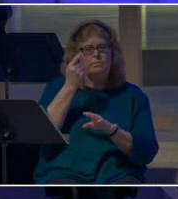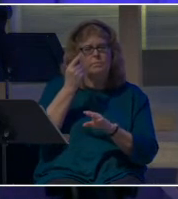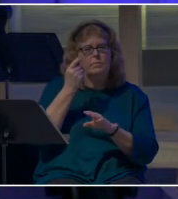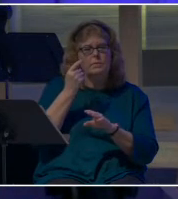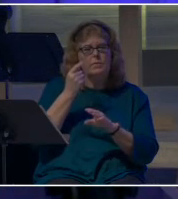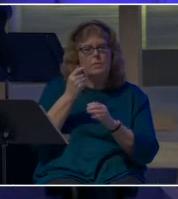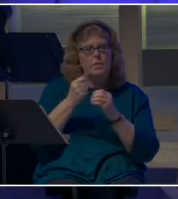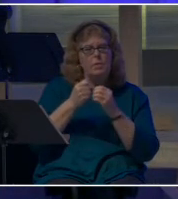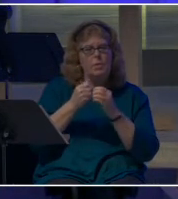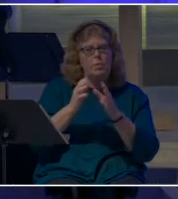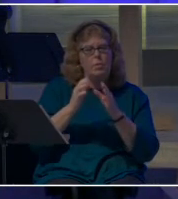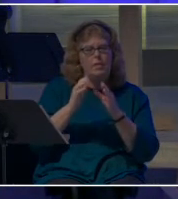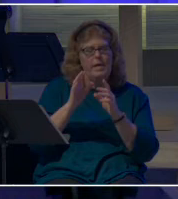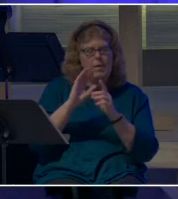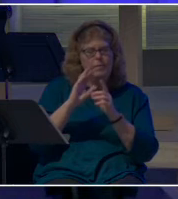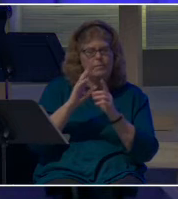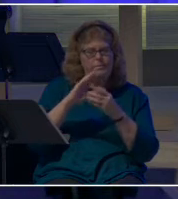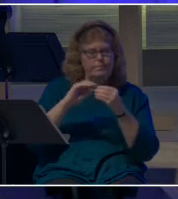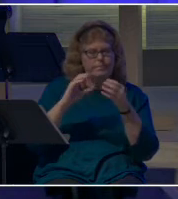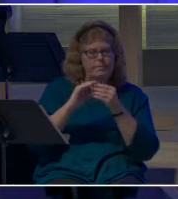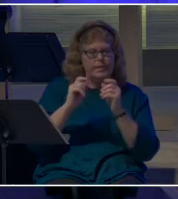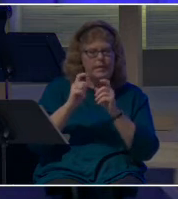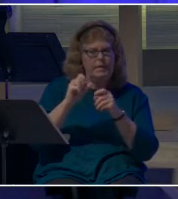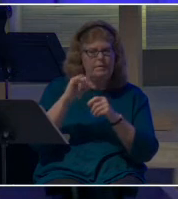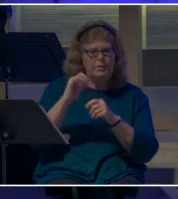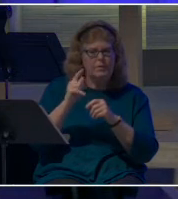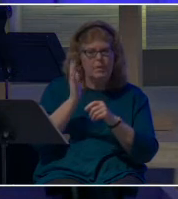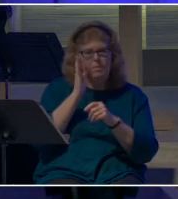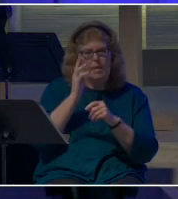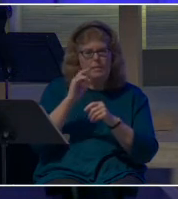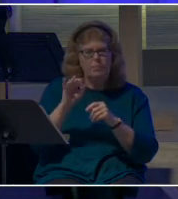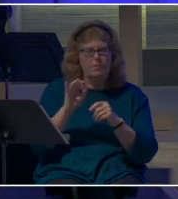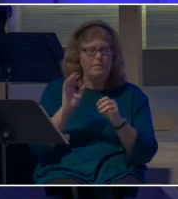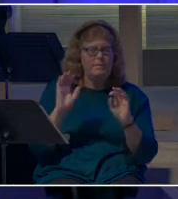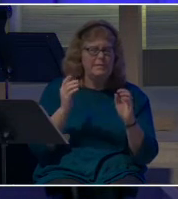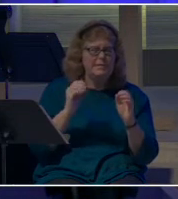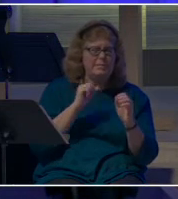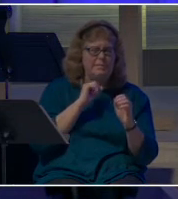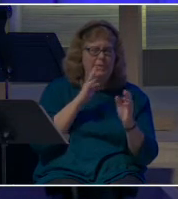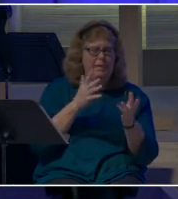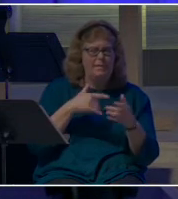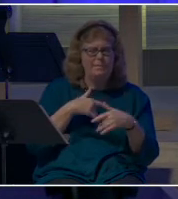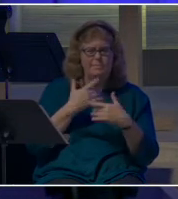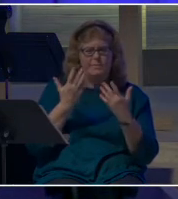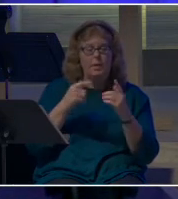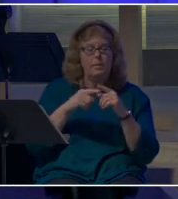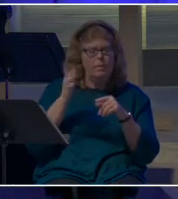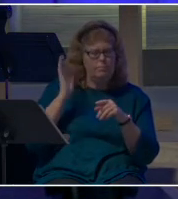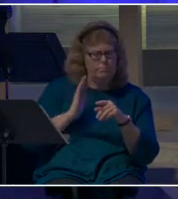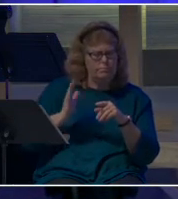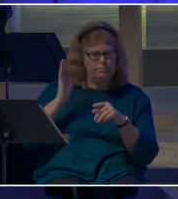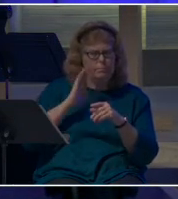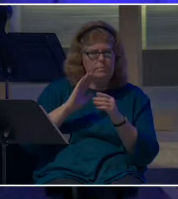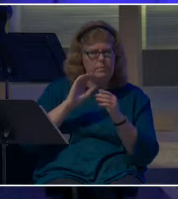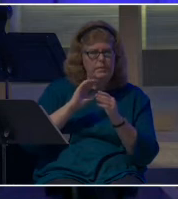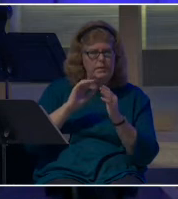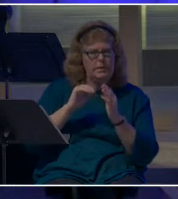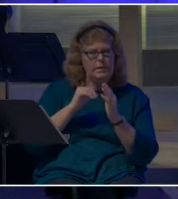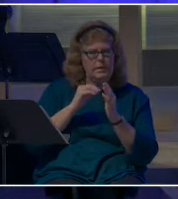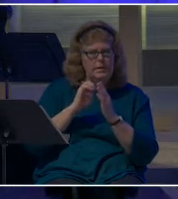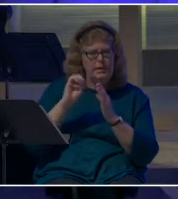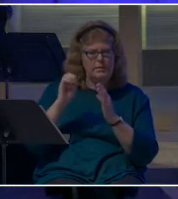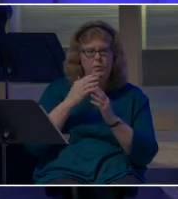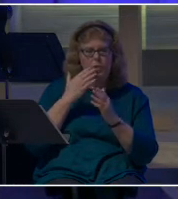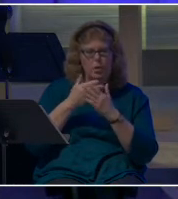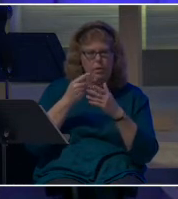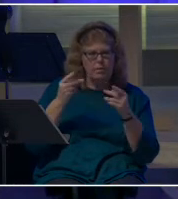that without context, giving Saul a bed on the roof does not seem very complimentary. But in the ancient Near East, that's a very enjoyable place